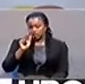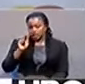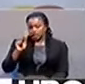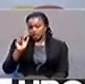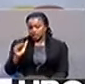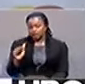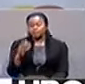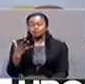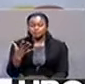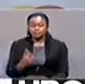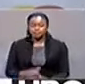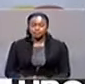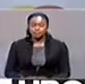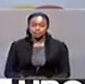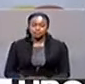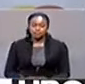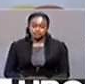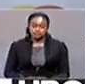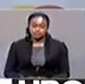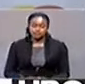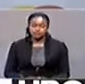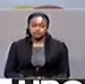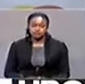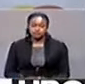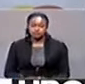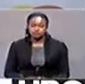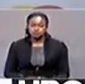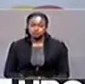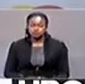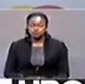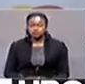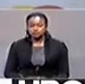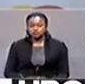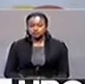Nyendoha. You are welcome. Amede.